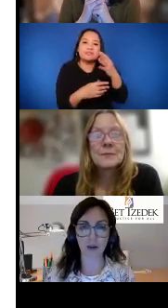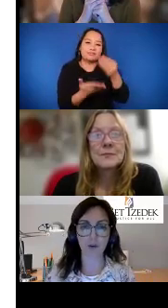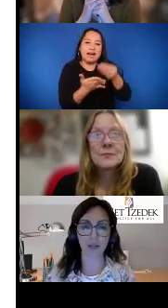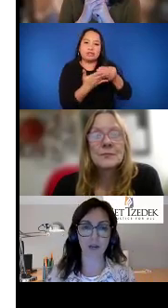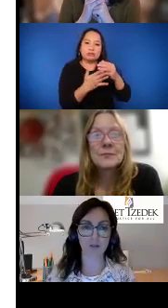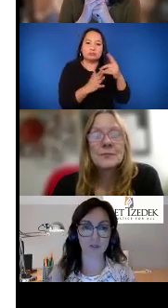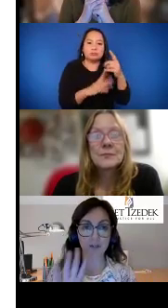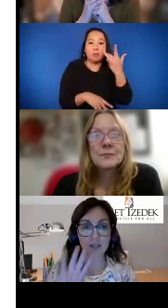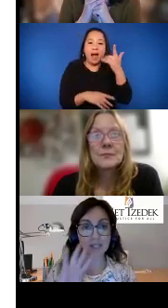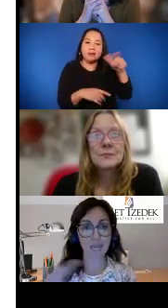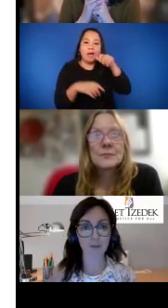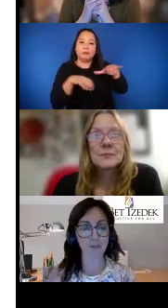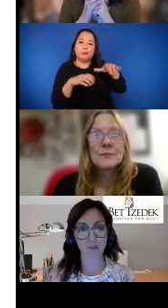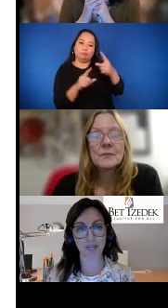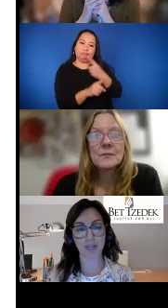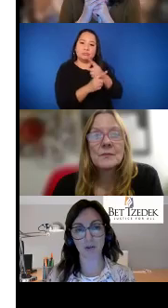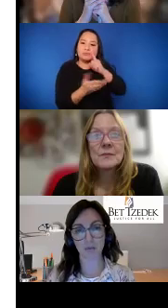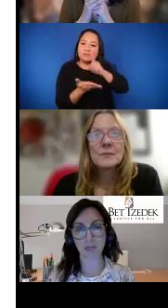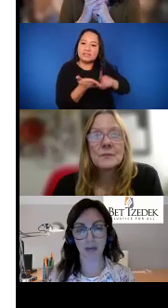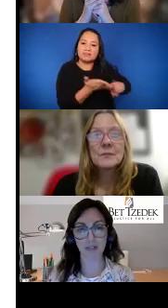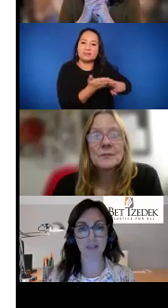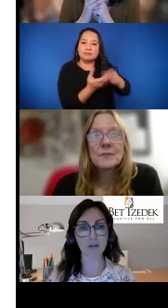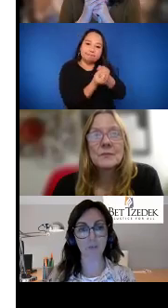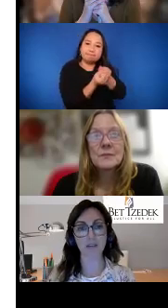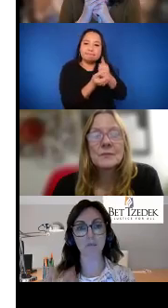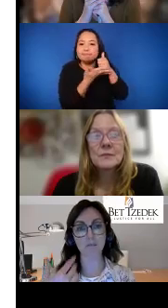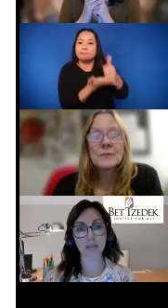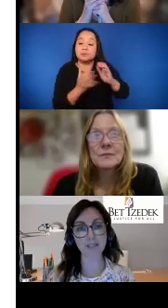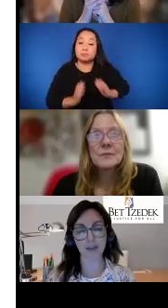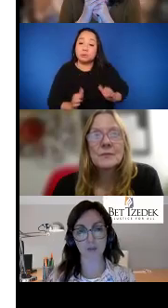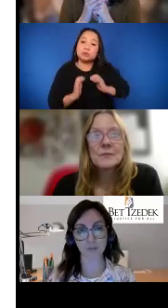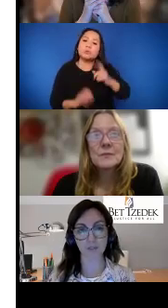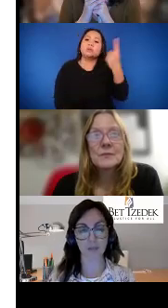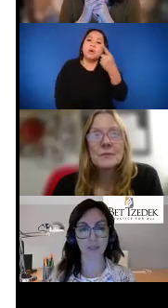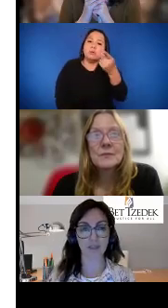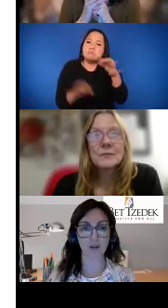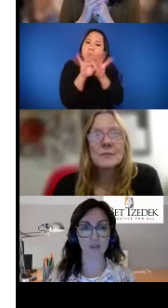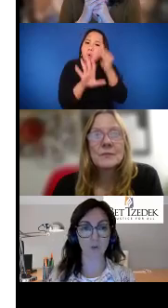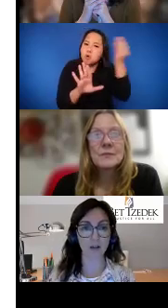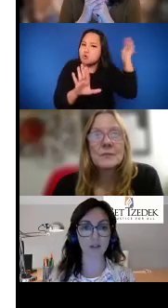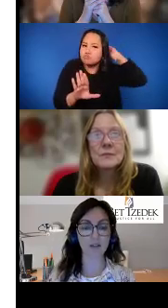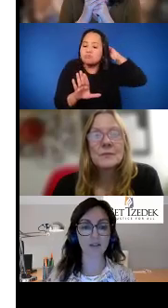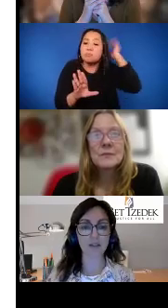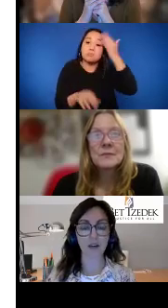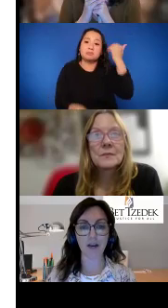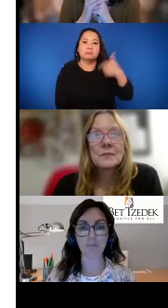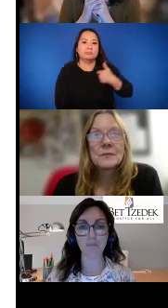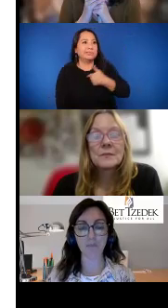think about going after the scammers to try and get your money back, but banks have a responsibility there as well.